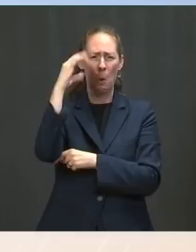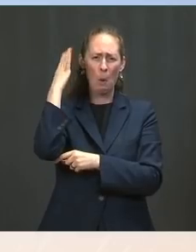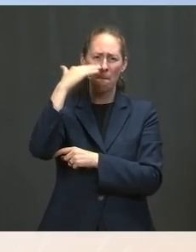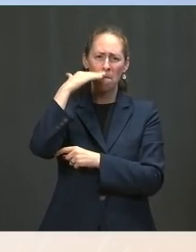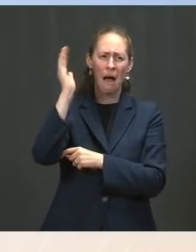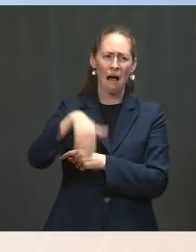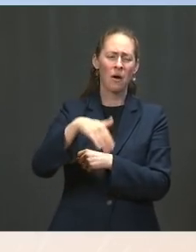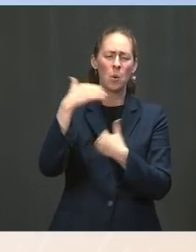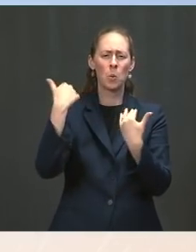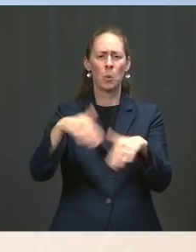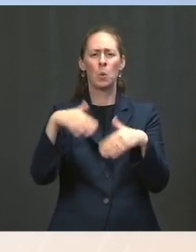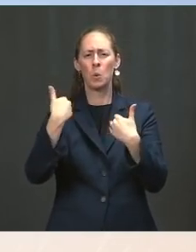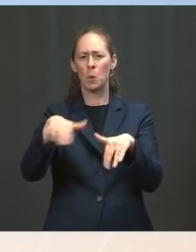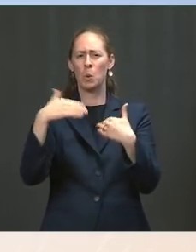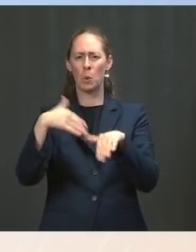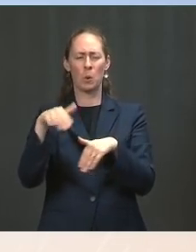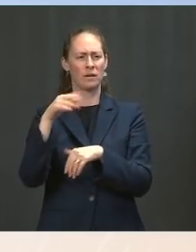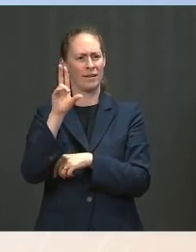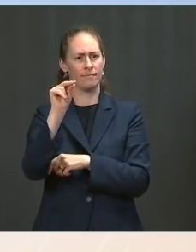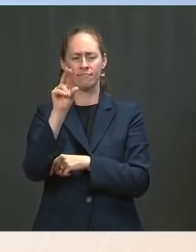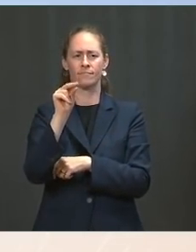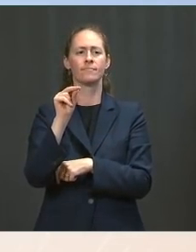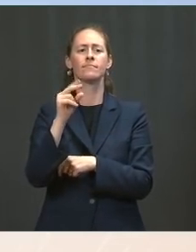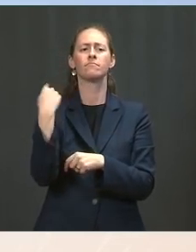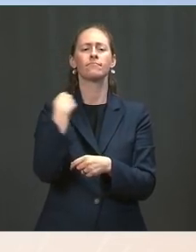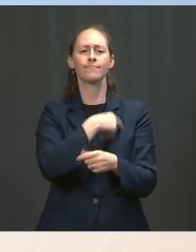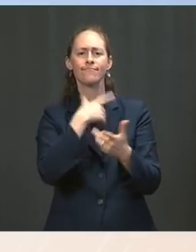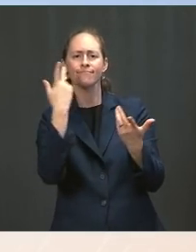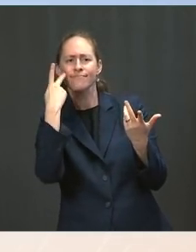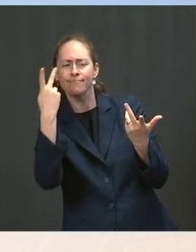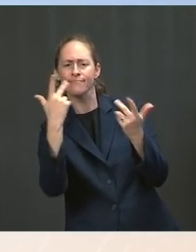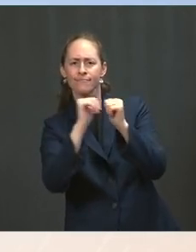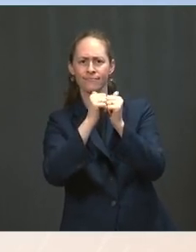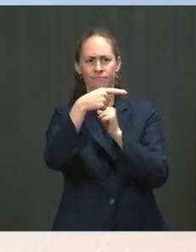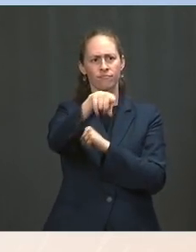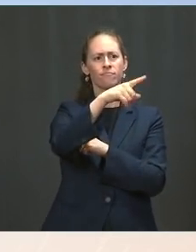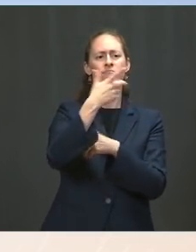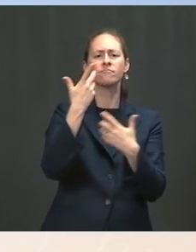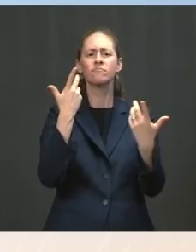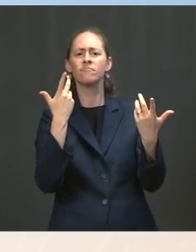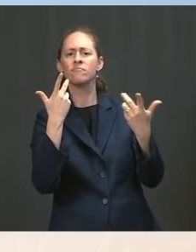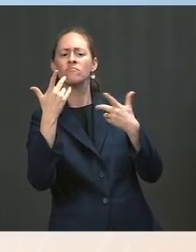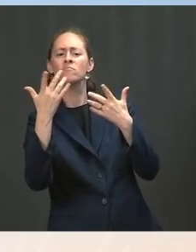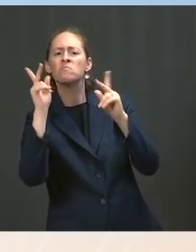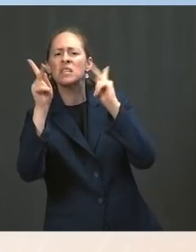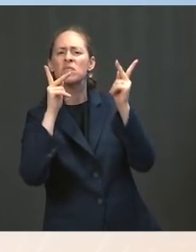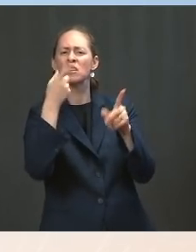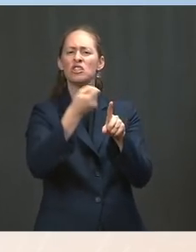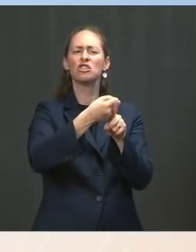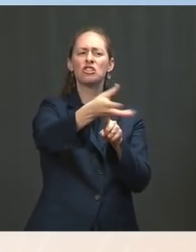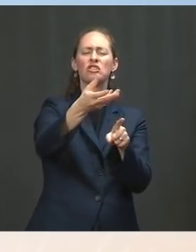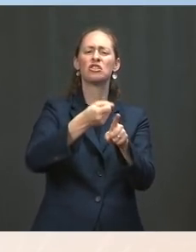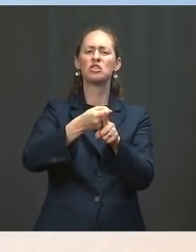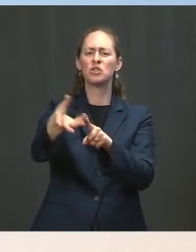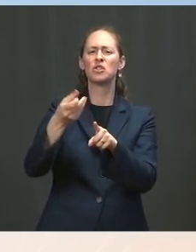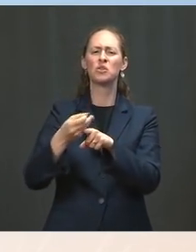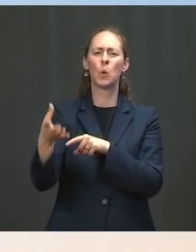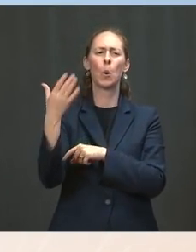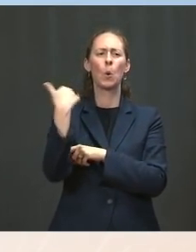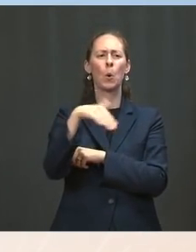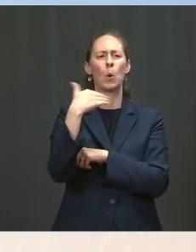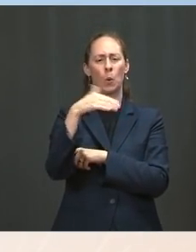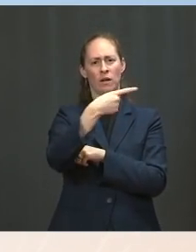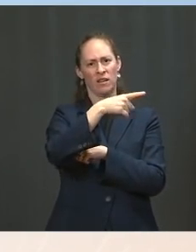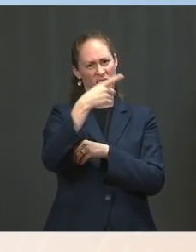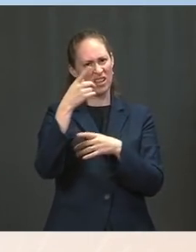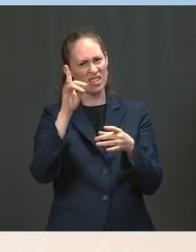power, because we've seen the way that they've conducted this war, because we've seen the fact that they have been responsible for the deaths of American men